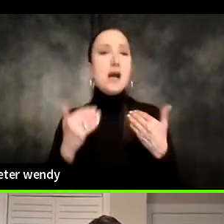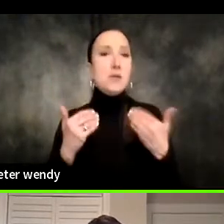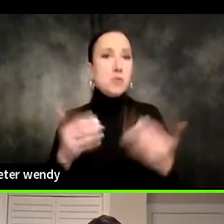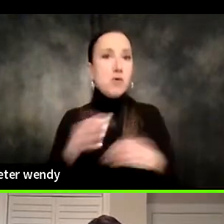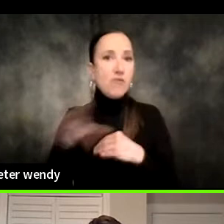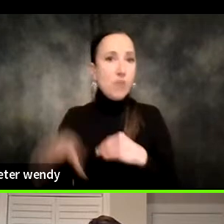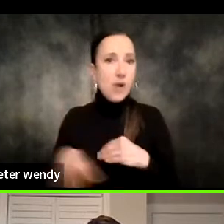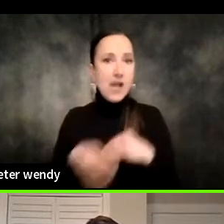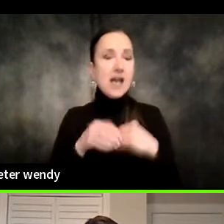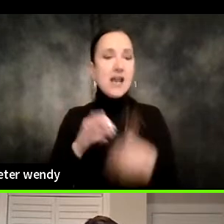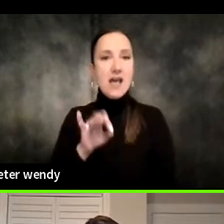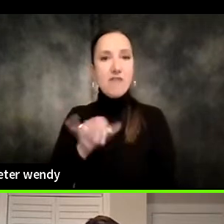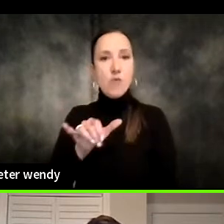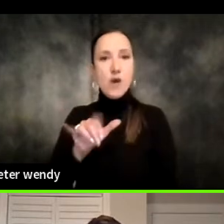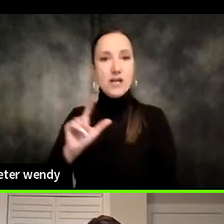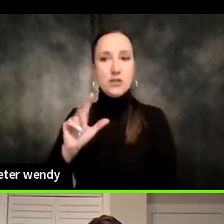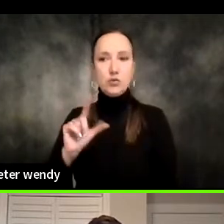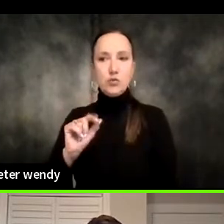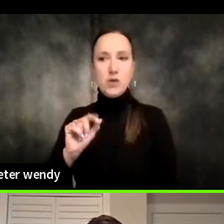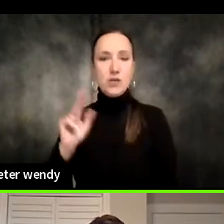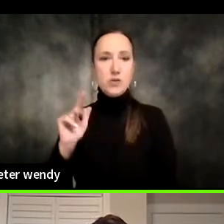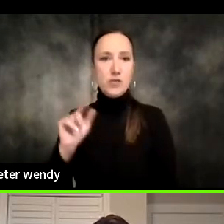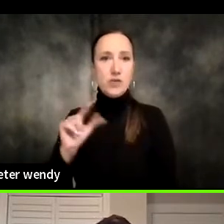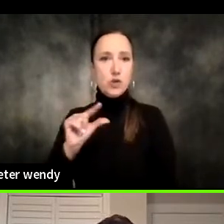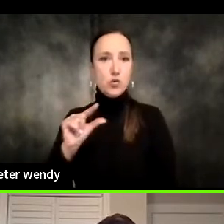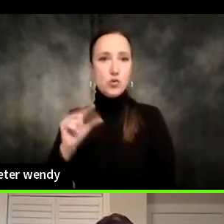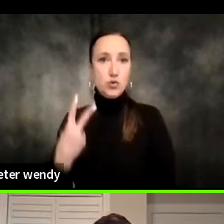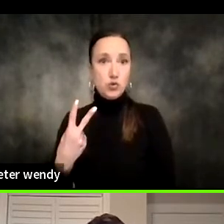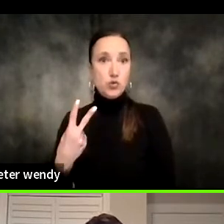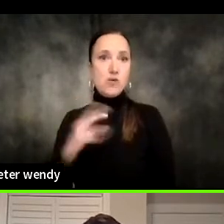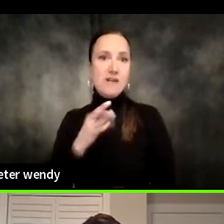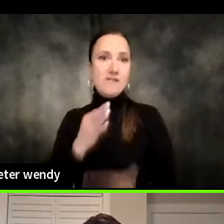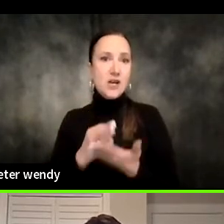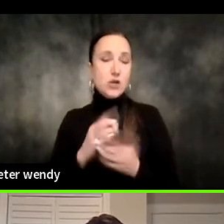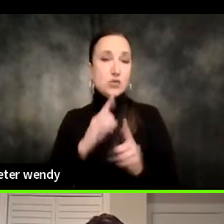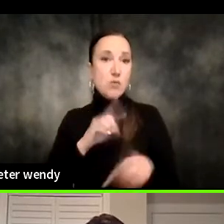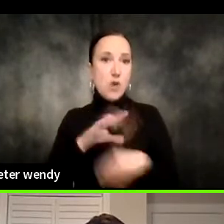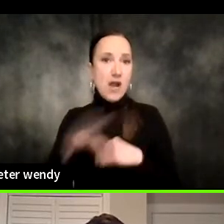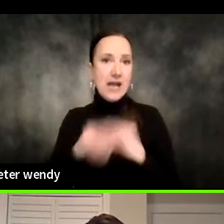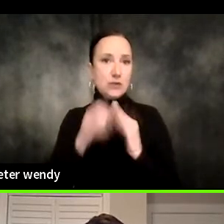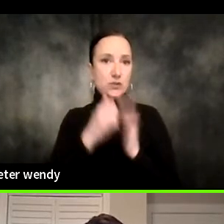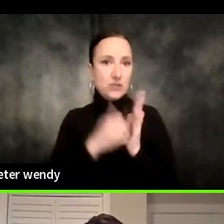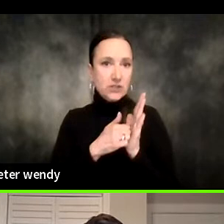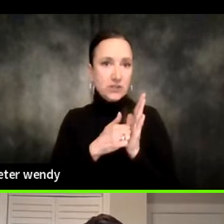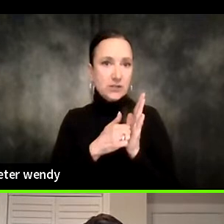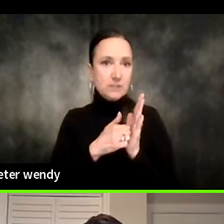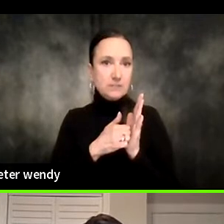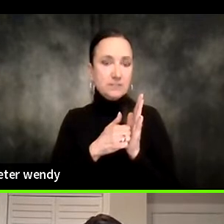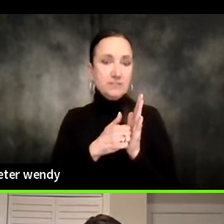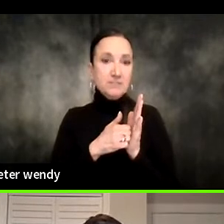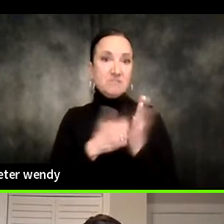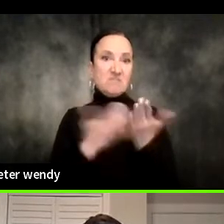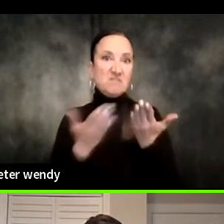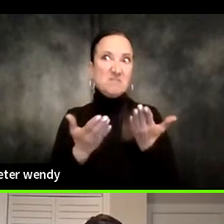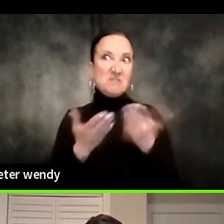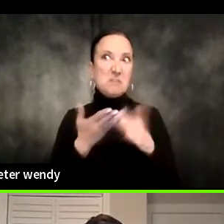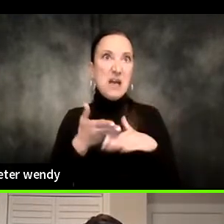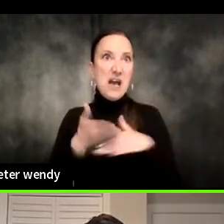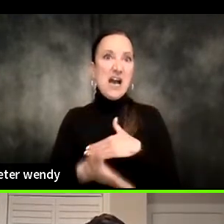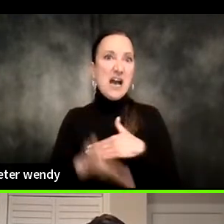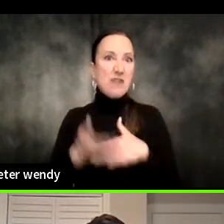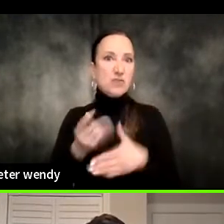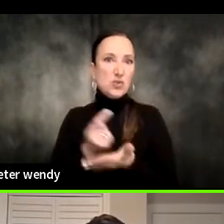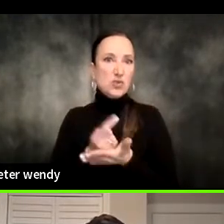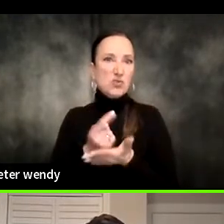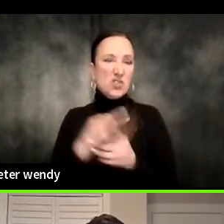add the FY23 Q2 financial report to the agenda. Probably the most sensible place is right after the treasurer's